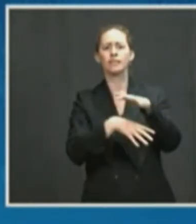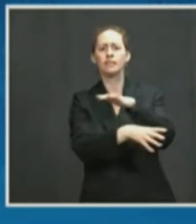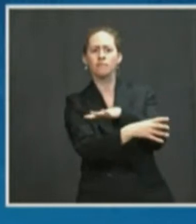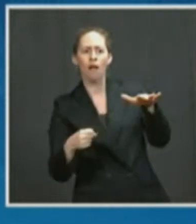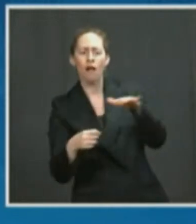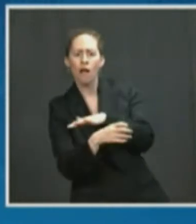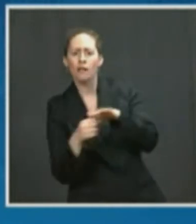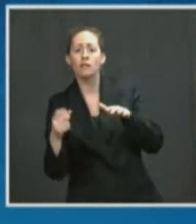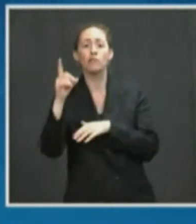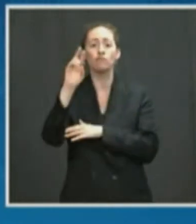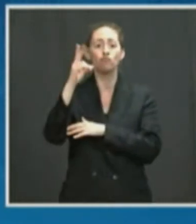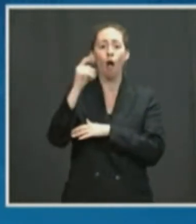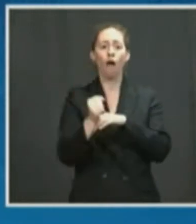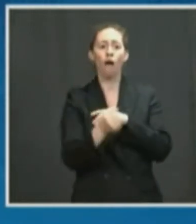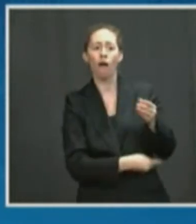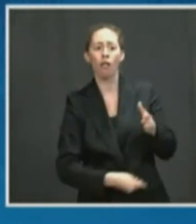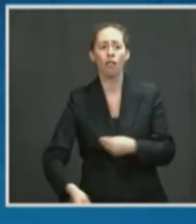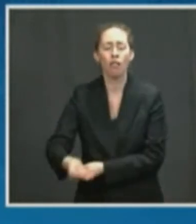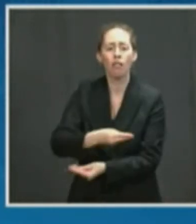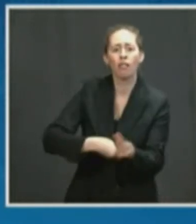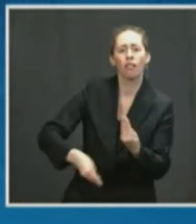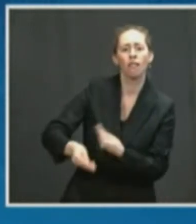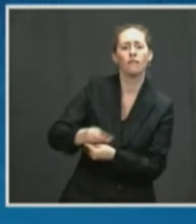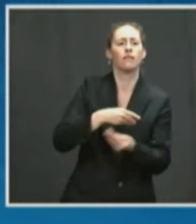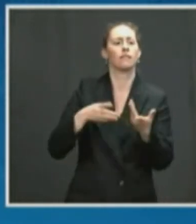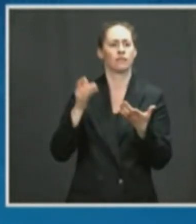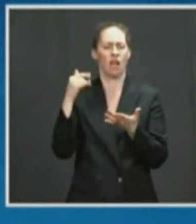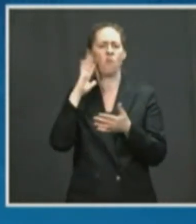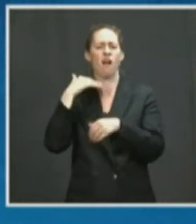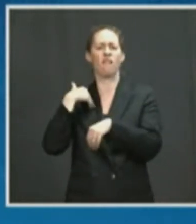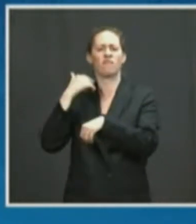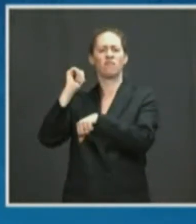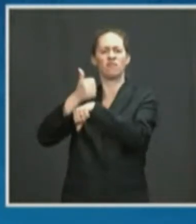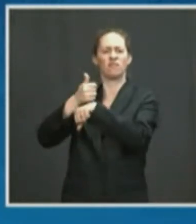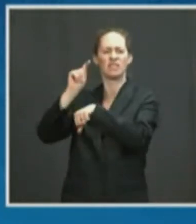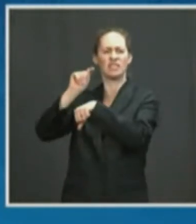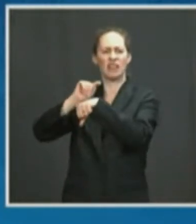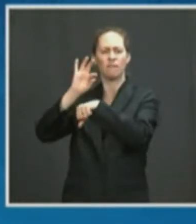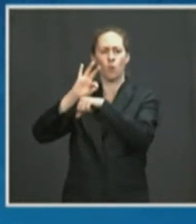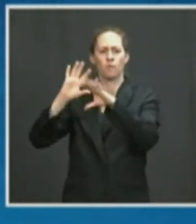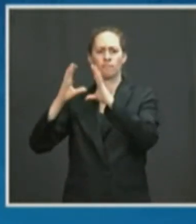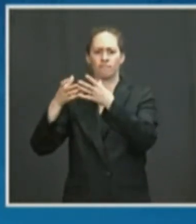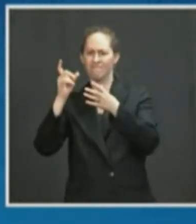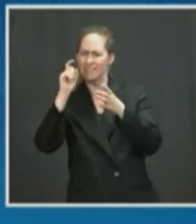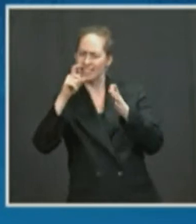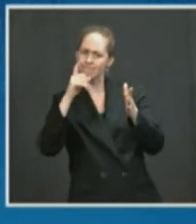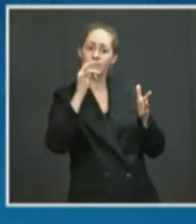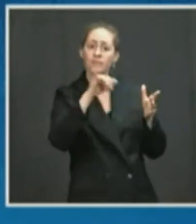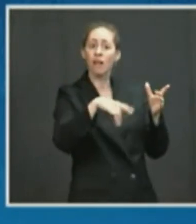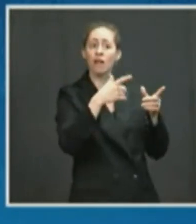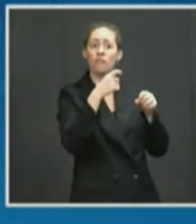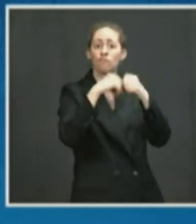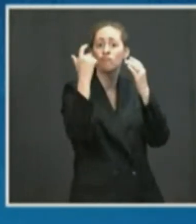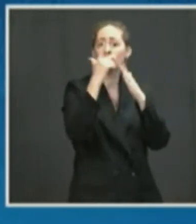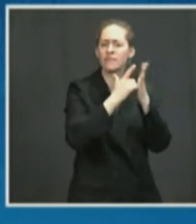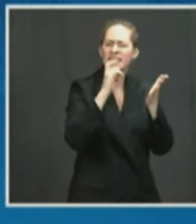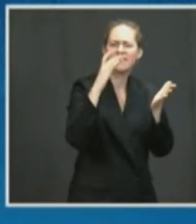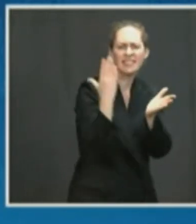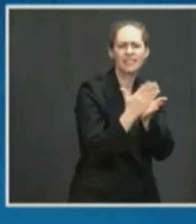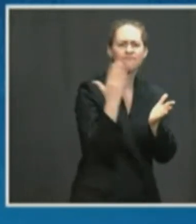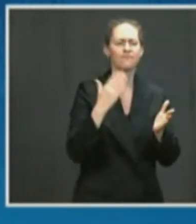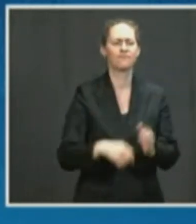local law enforcement to stop these crimes. And I have personally worked on these cases in my